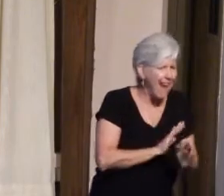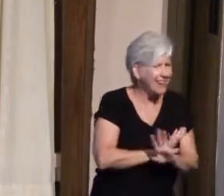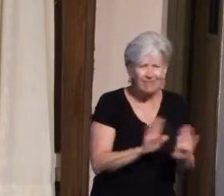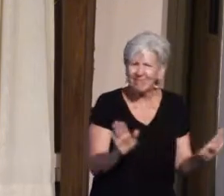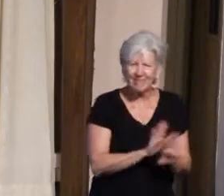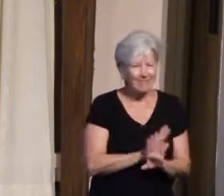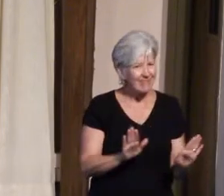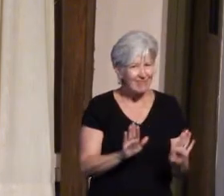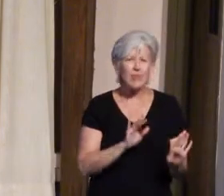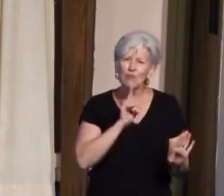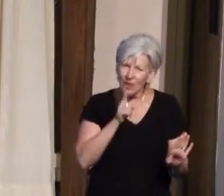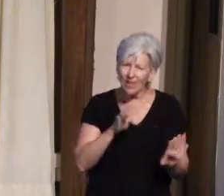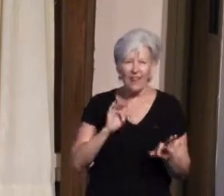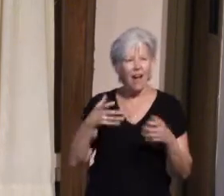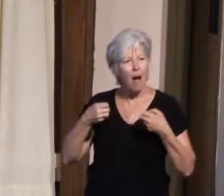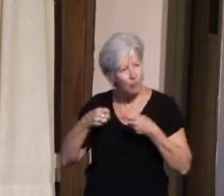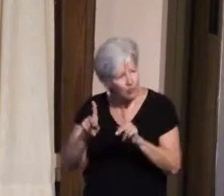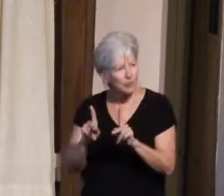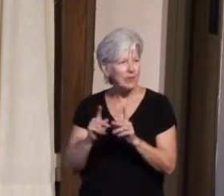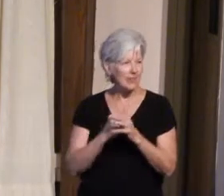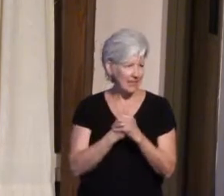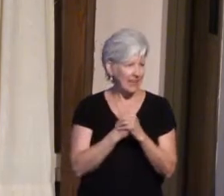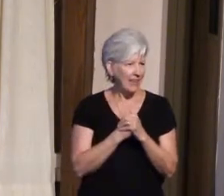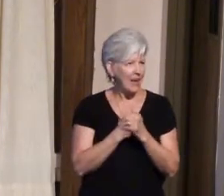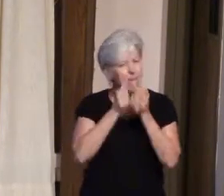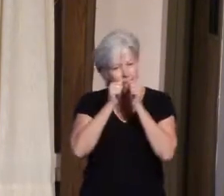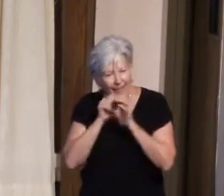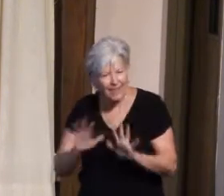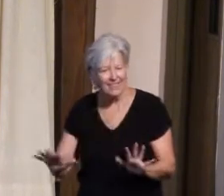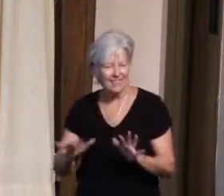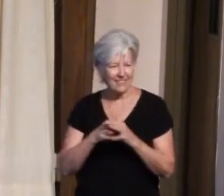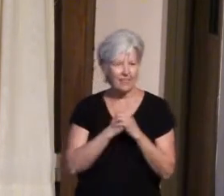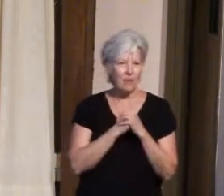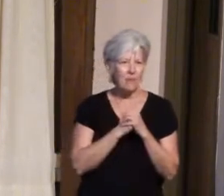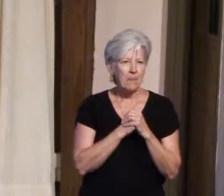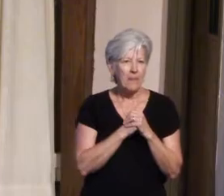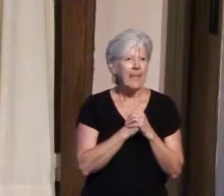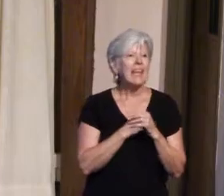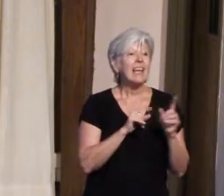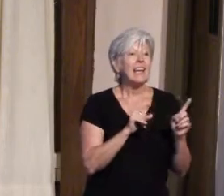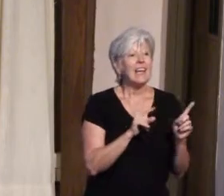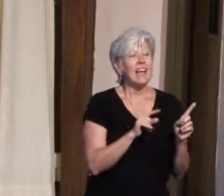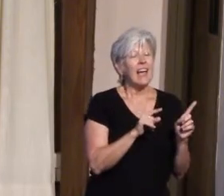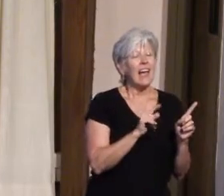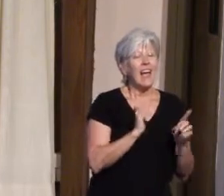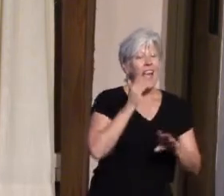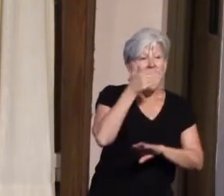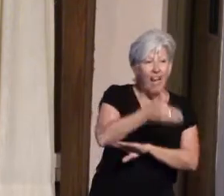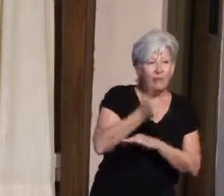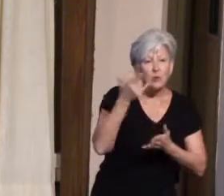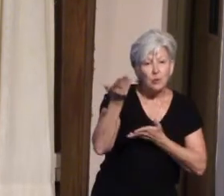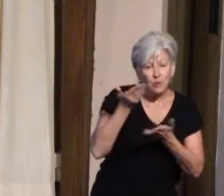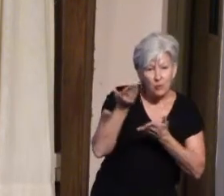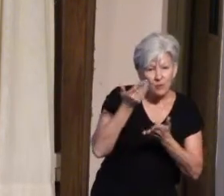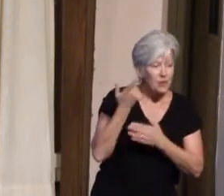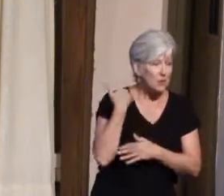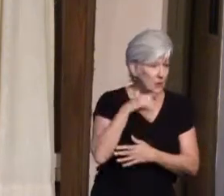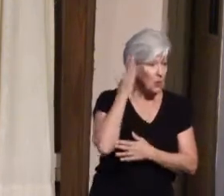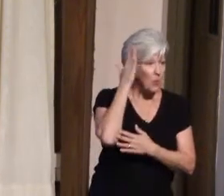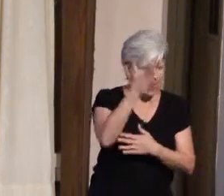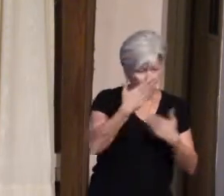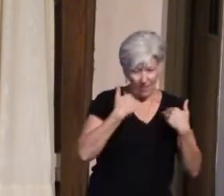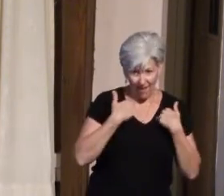about to have intense encounters with our taste buds in our tasting after this service, let's transform